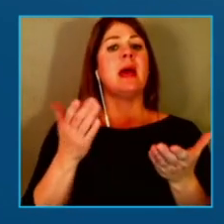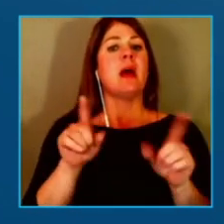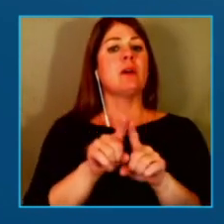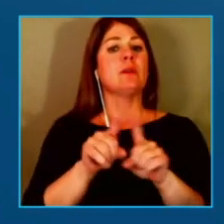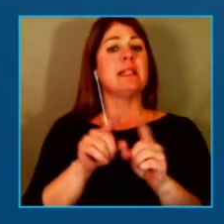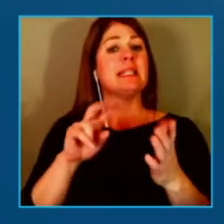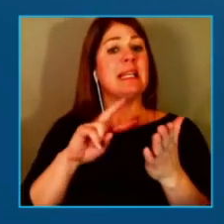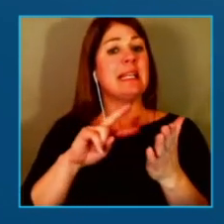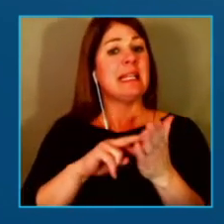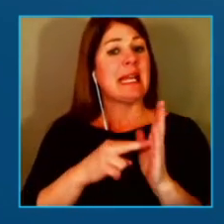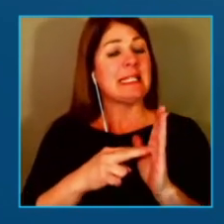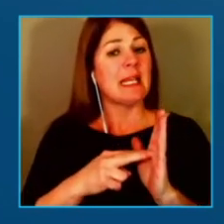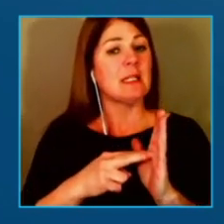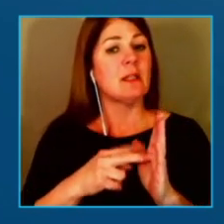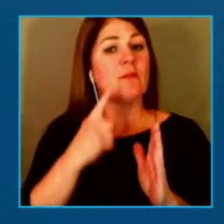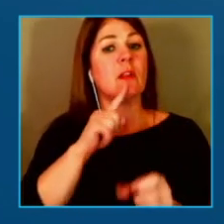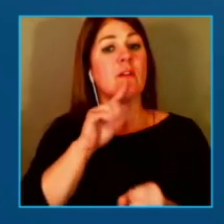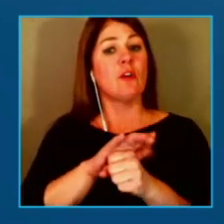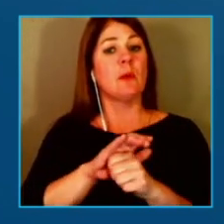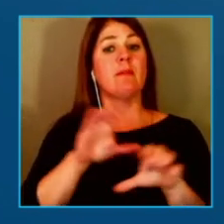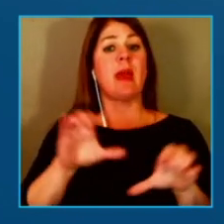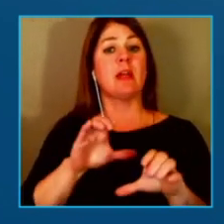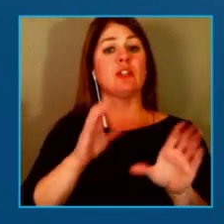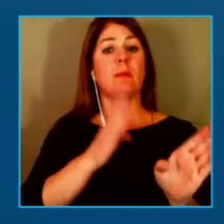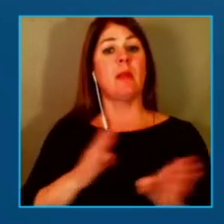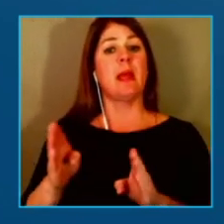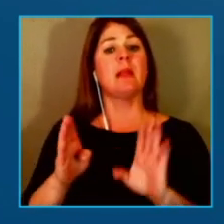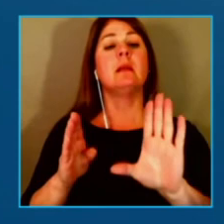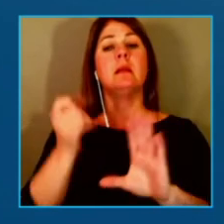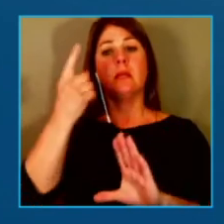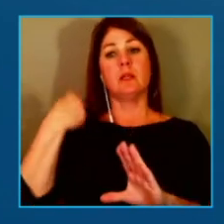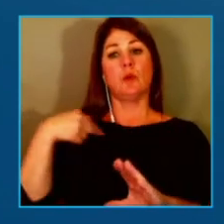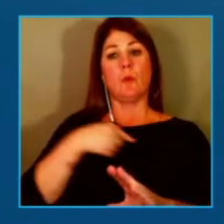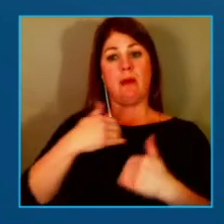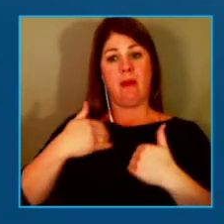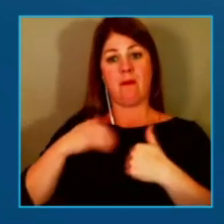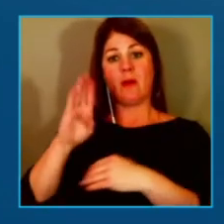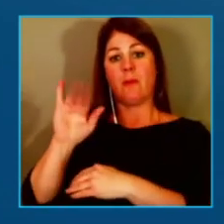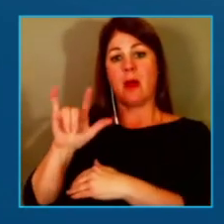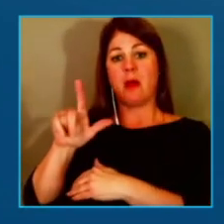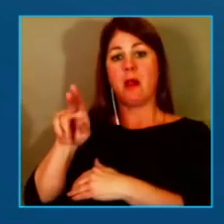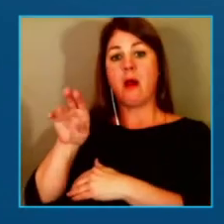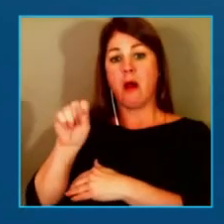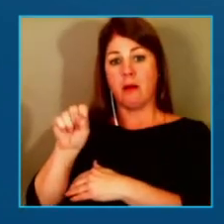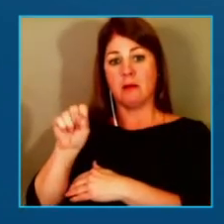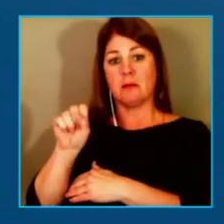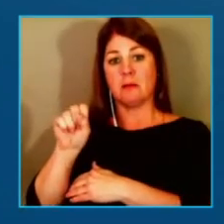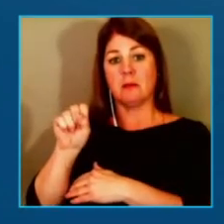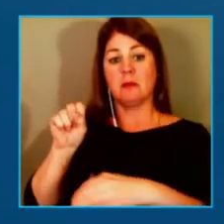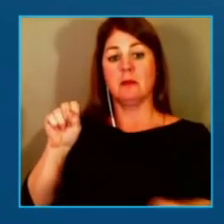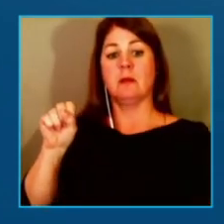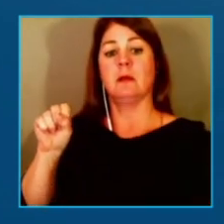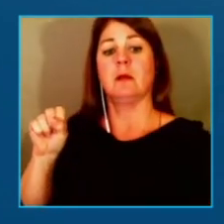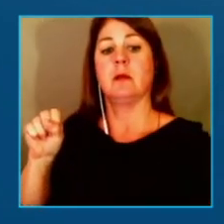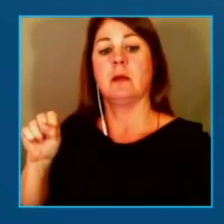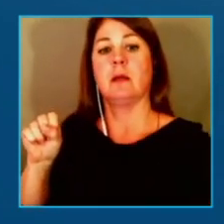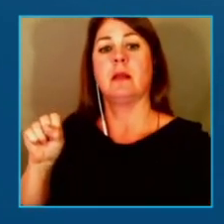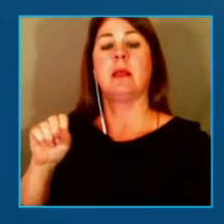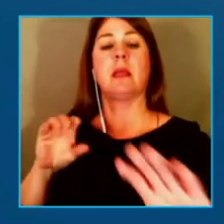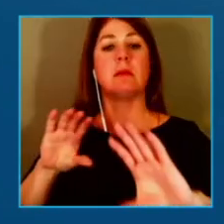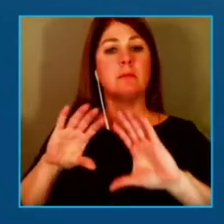of the Affirmative Action Plan? So we've got the bylaws that we have to decide whether they comport with the charter. And